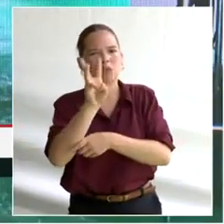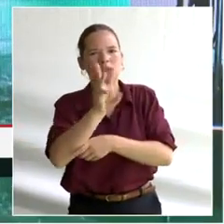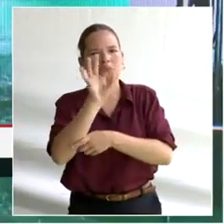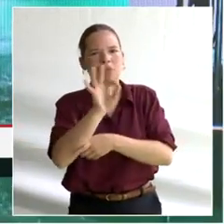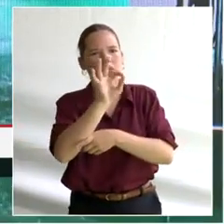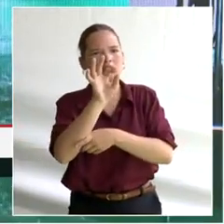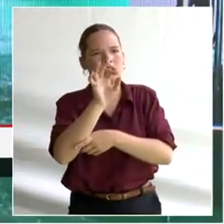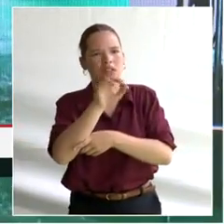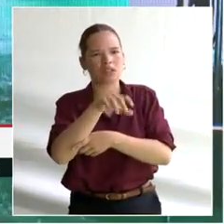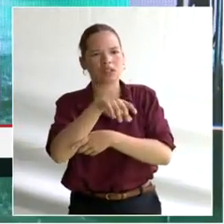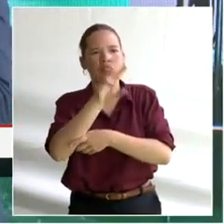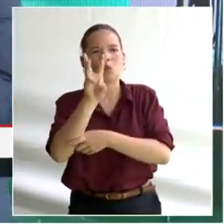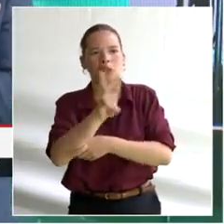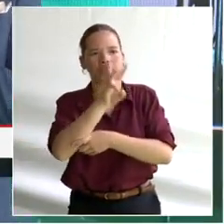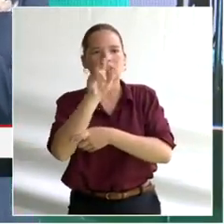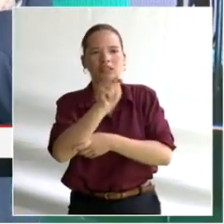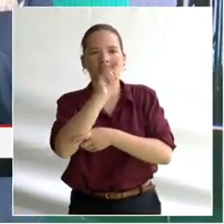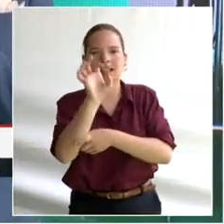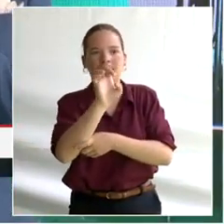everyone at Citi.